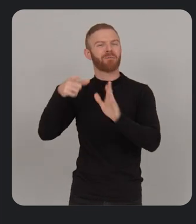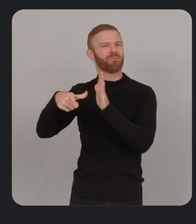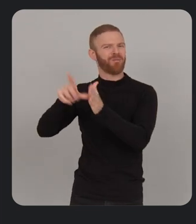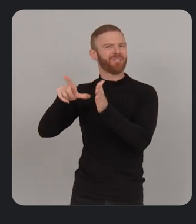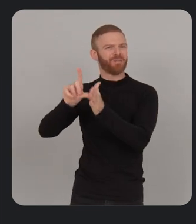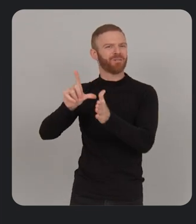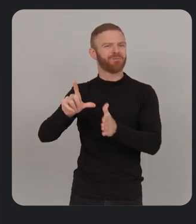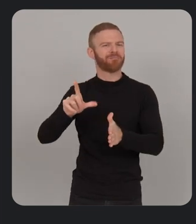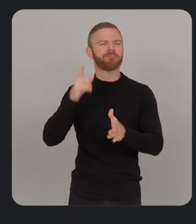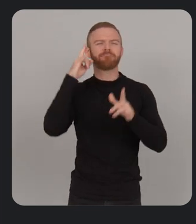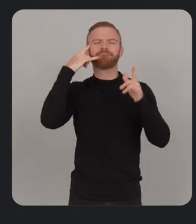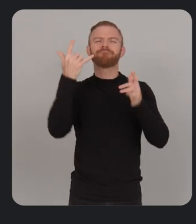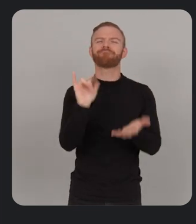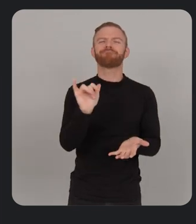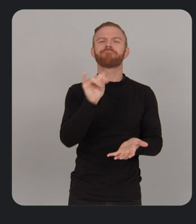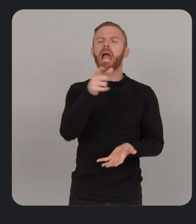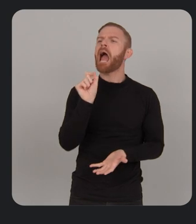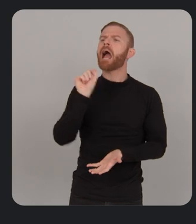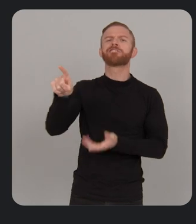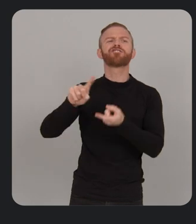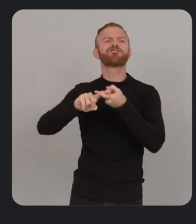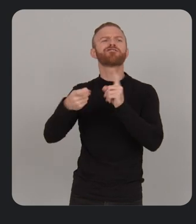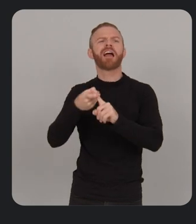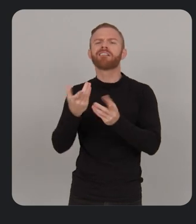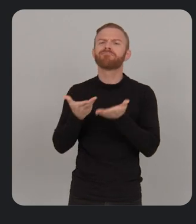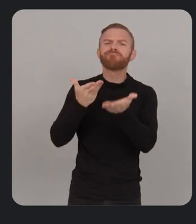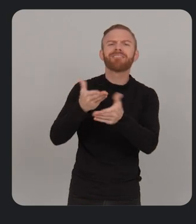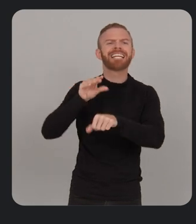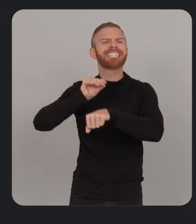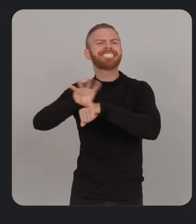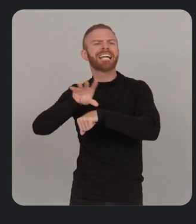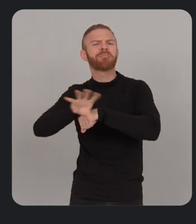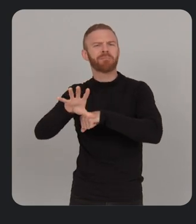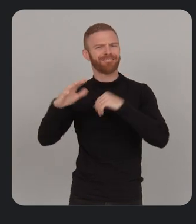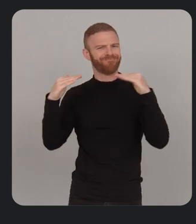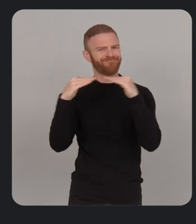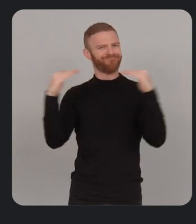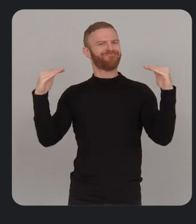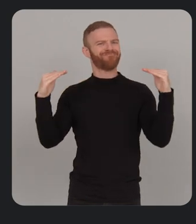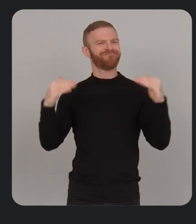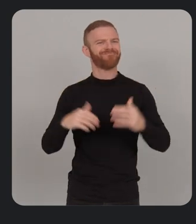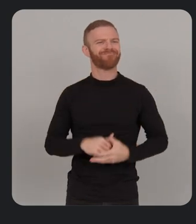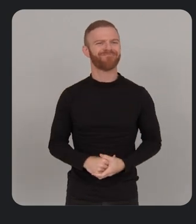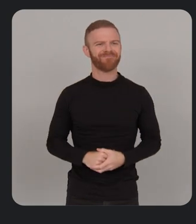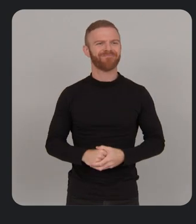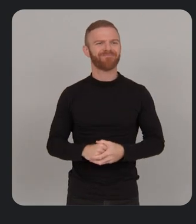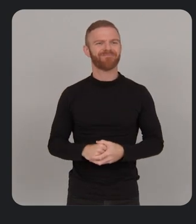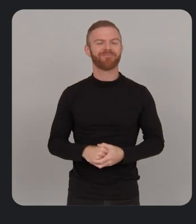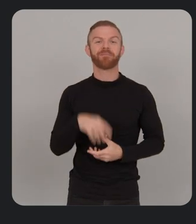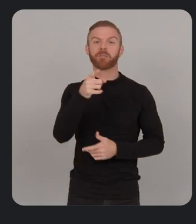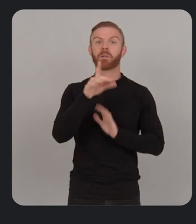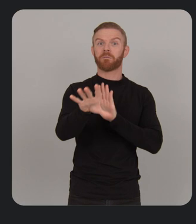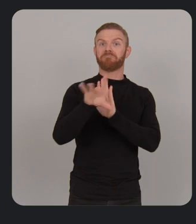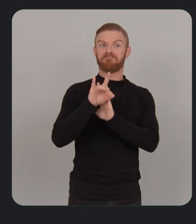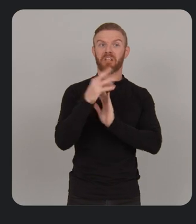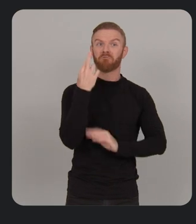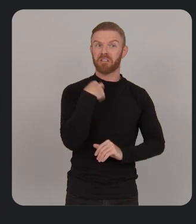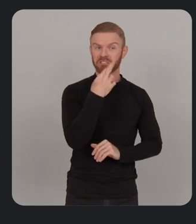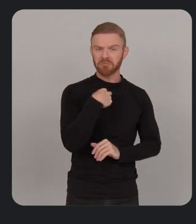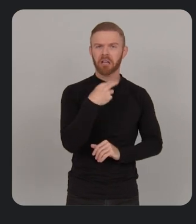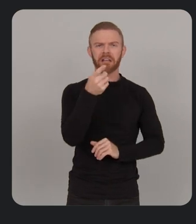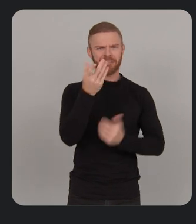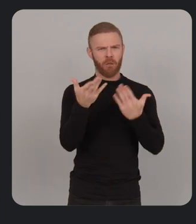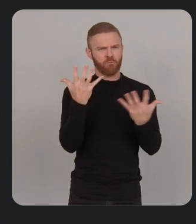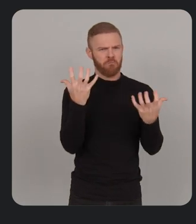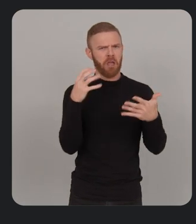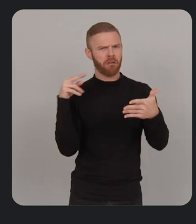So, it's similar to getting recommendations and insider tips from your friends. Once you've chosen a restaurant, you